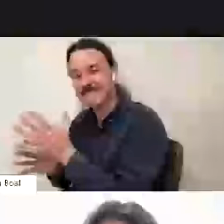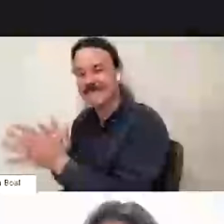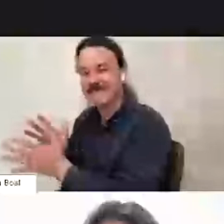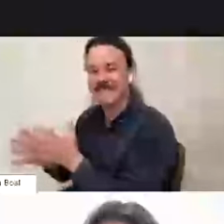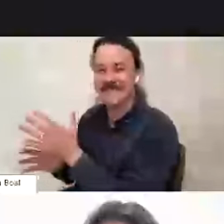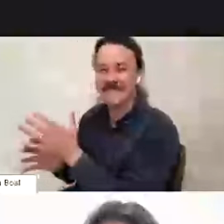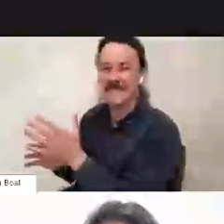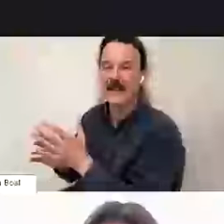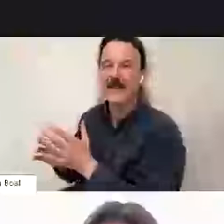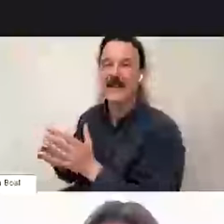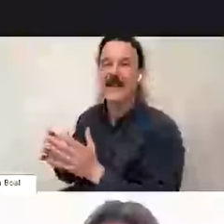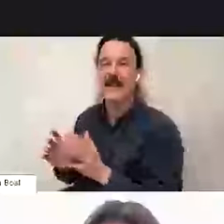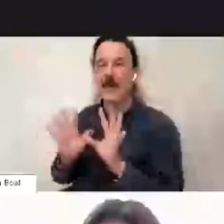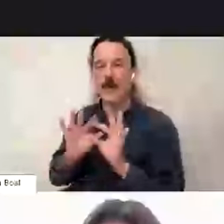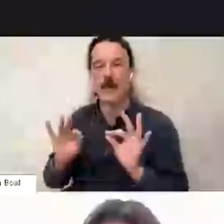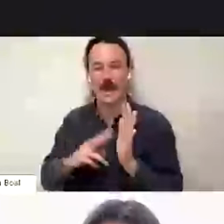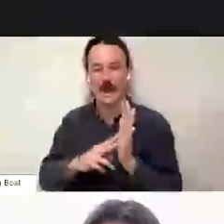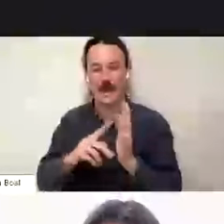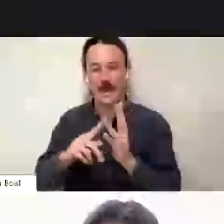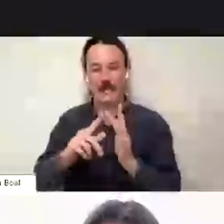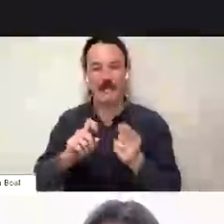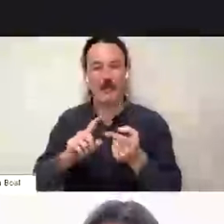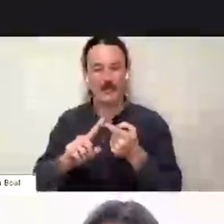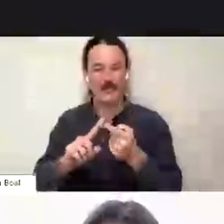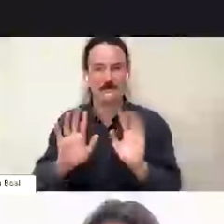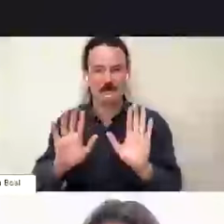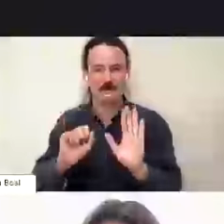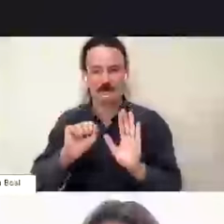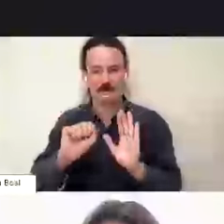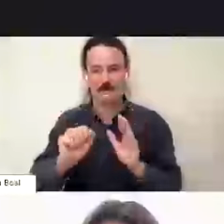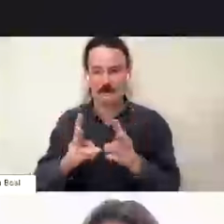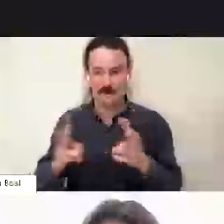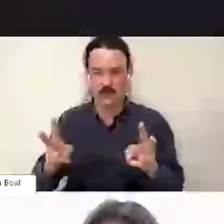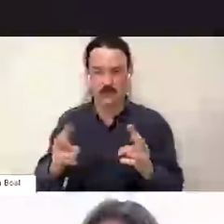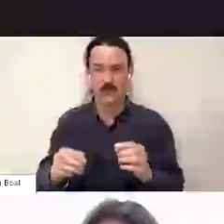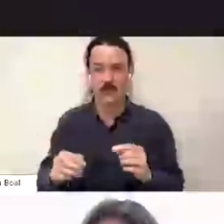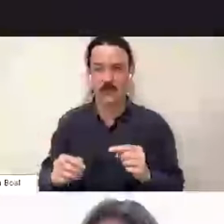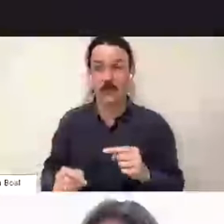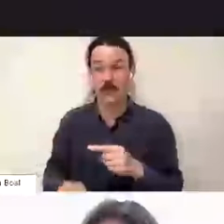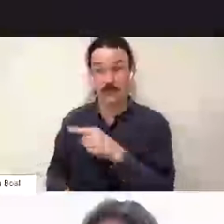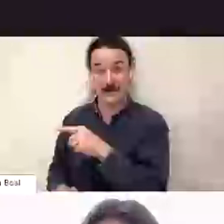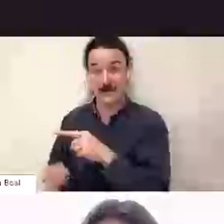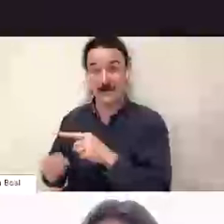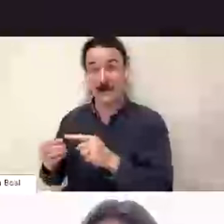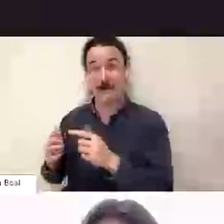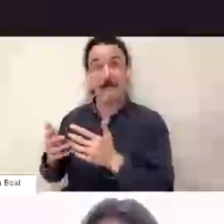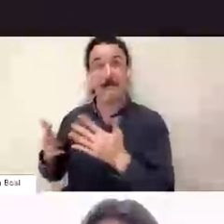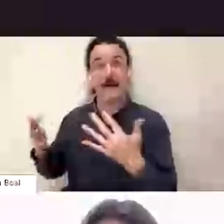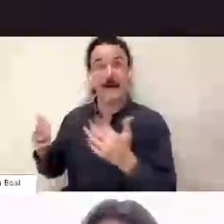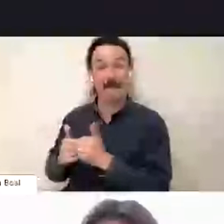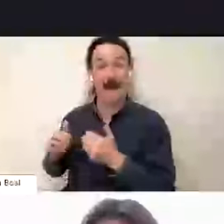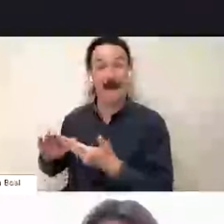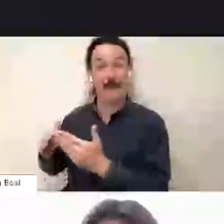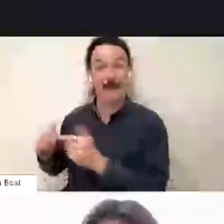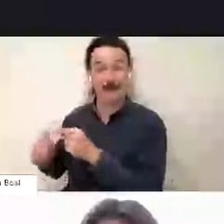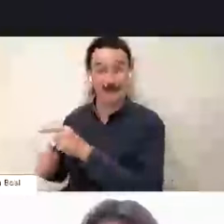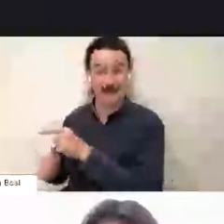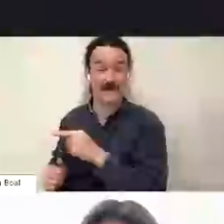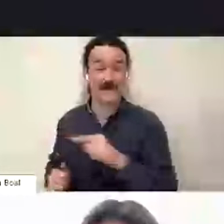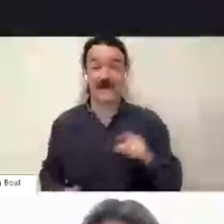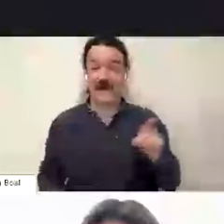so some of our communities are some of the most consulted communities on the planet. Don't worry about that. And everyone has seen, and most